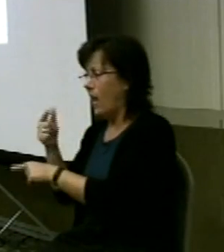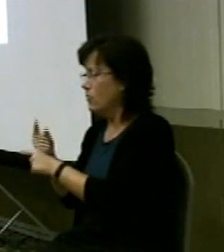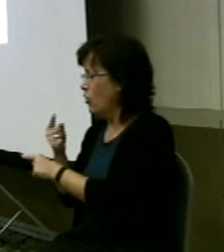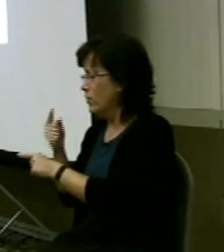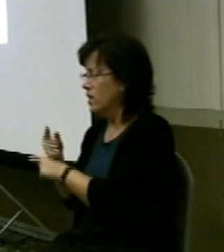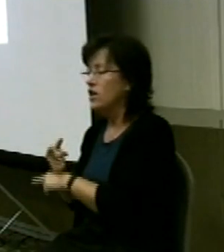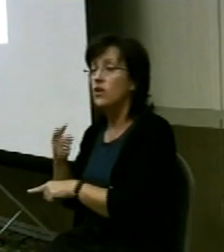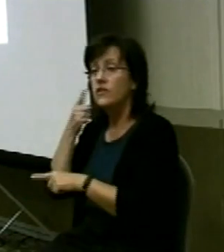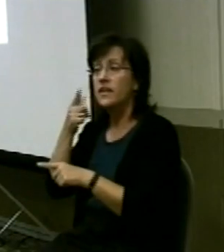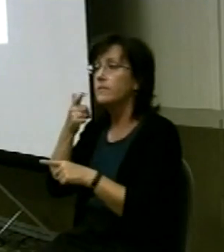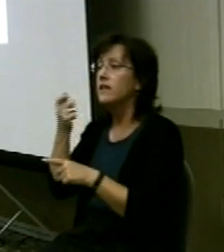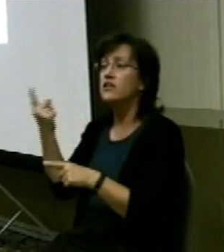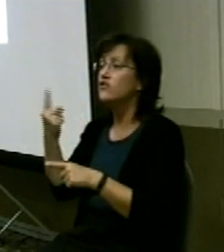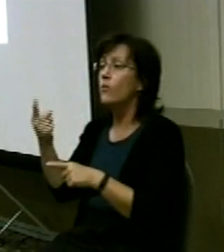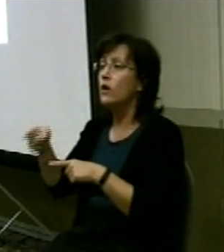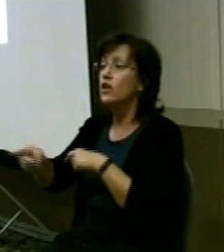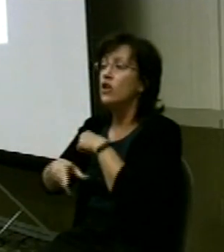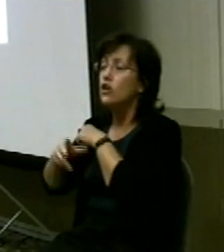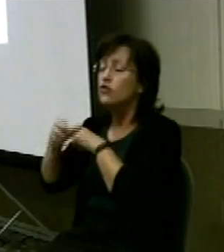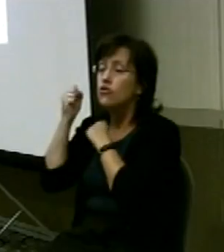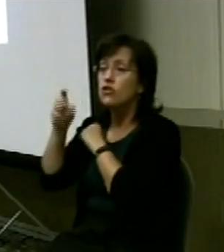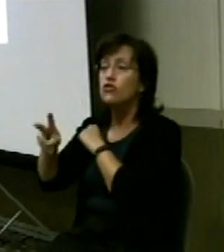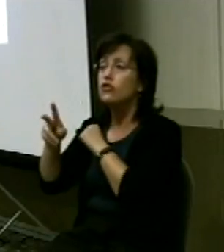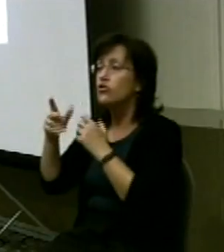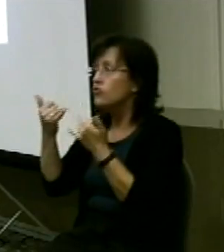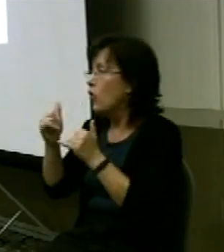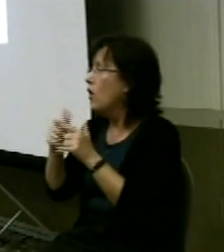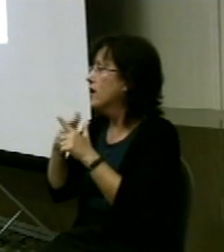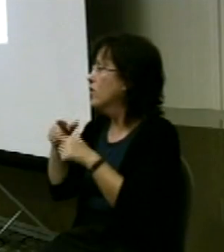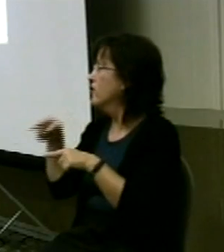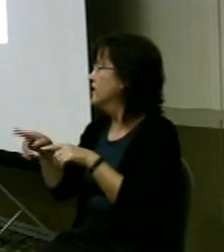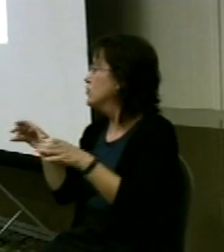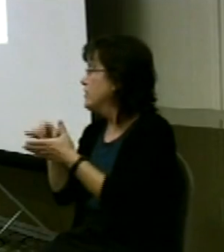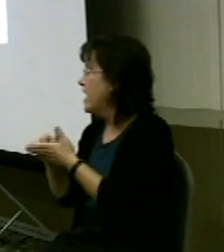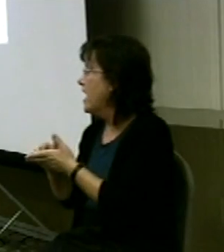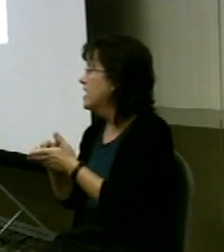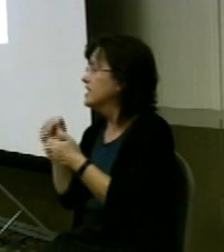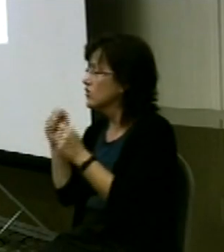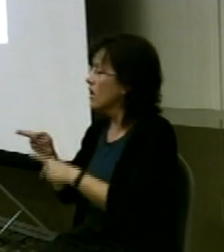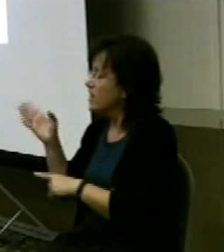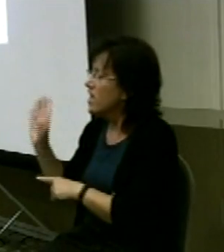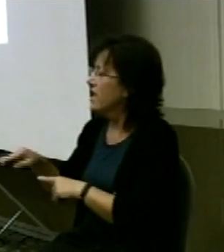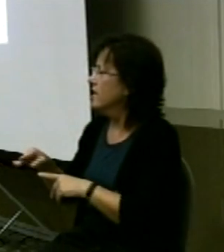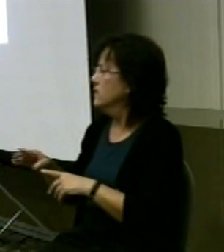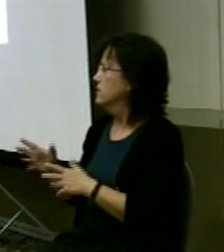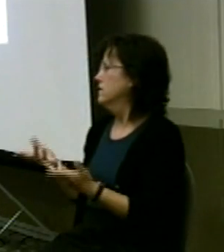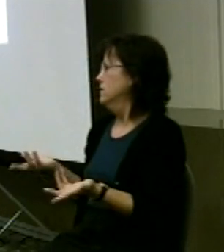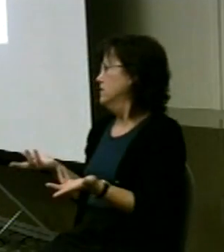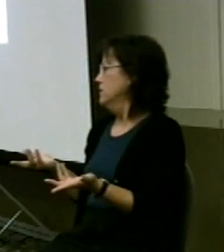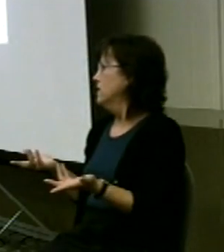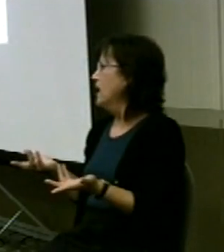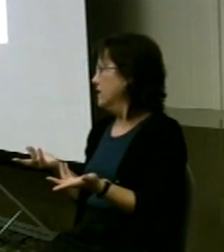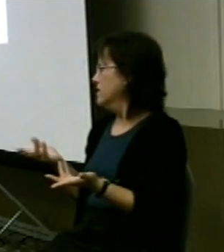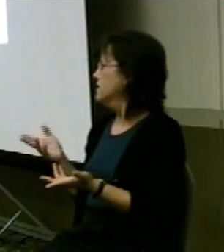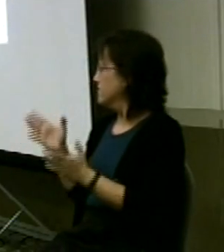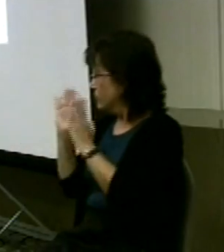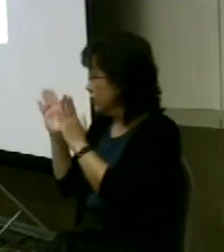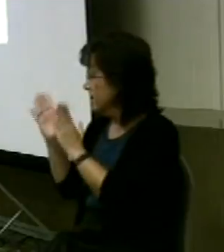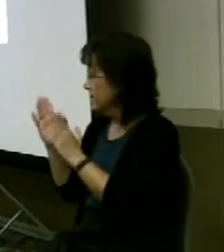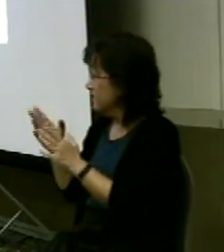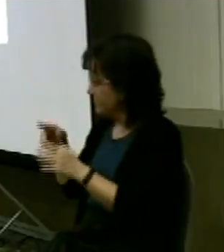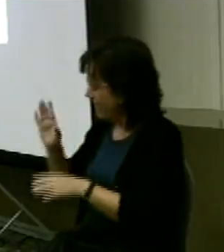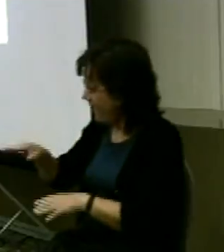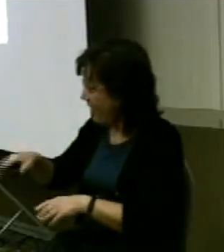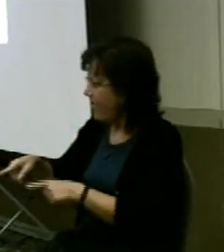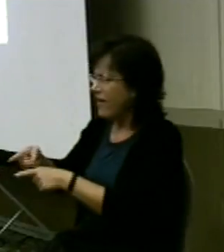because so-and-so took your toy or so-and-so did something to you, it's okay to swat at them. Absolutely. So maybe, bring it to their attention,